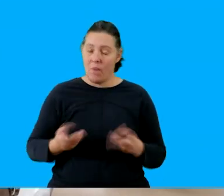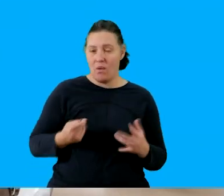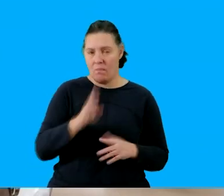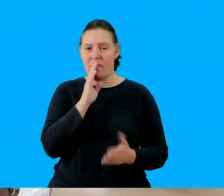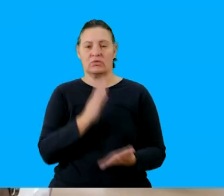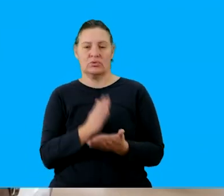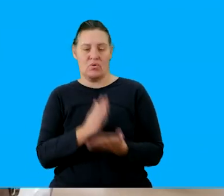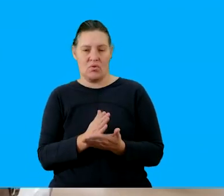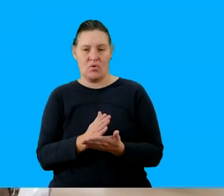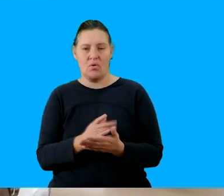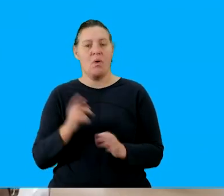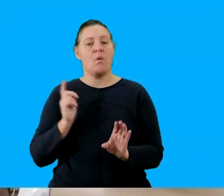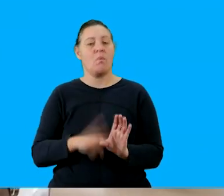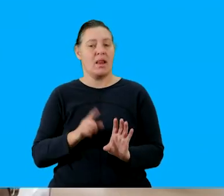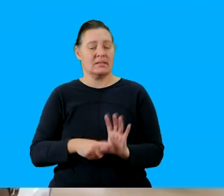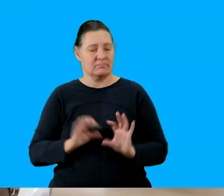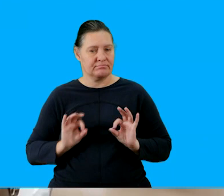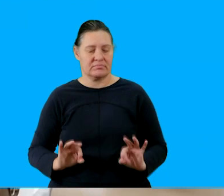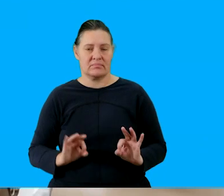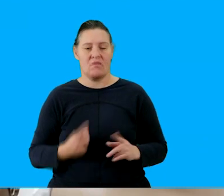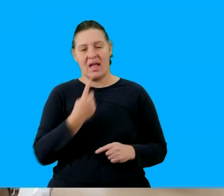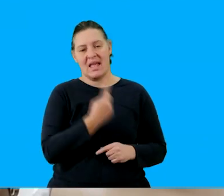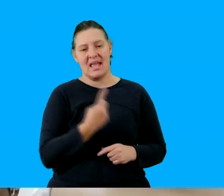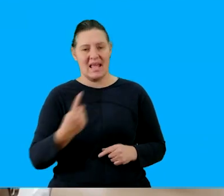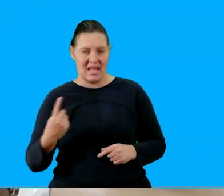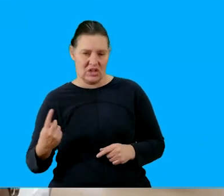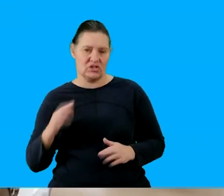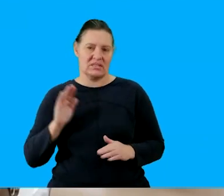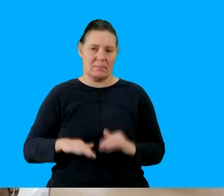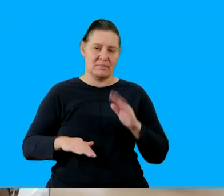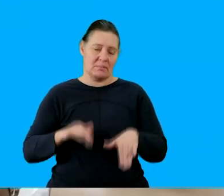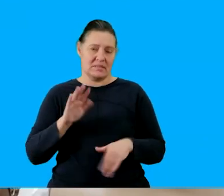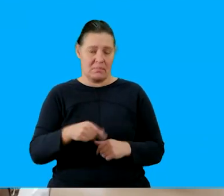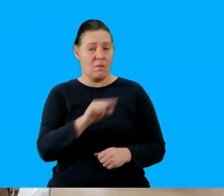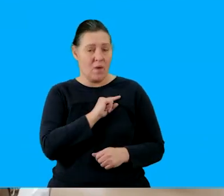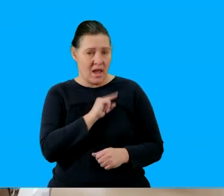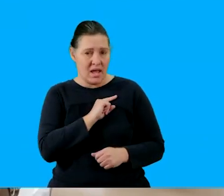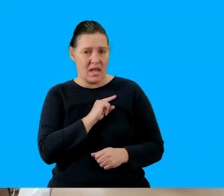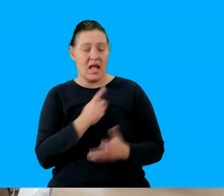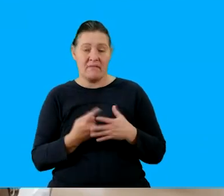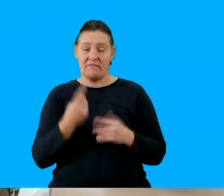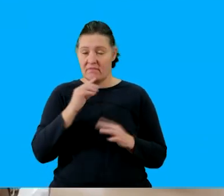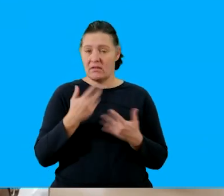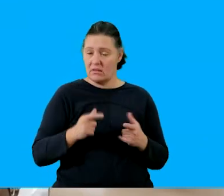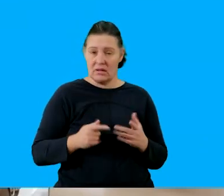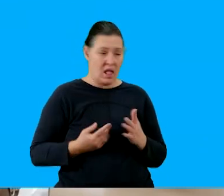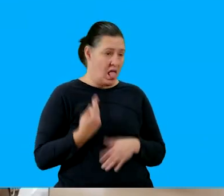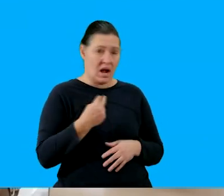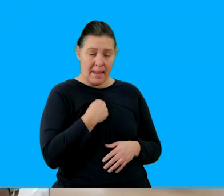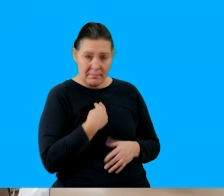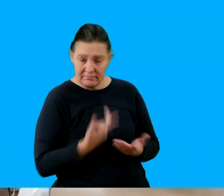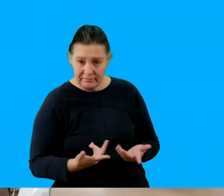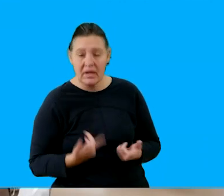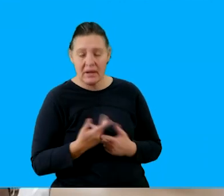way, you ensure that quality would be met at each and every stage. Because if one stage is